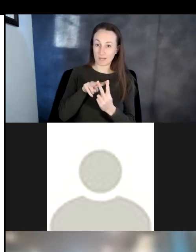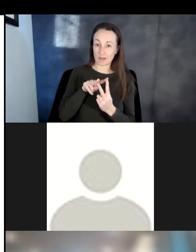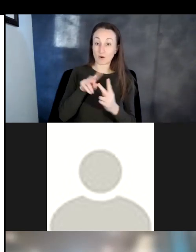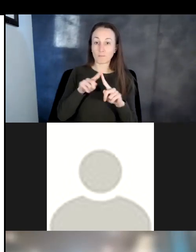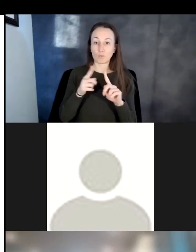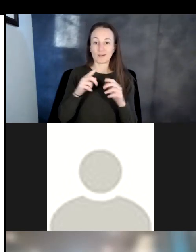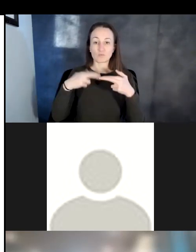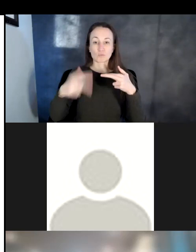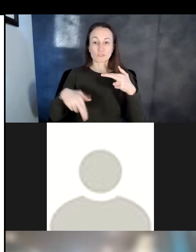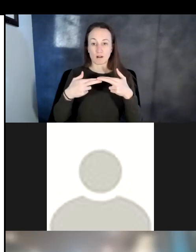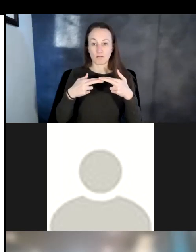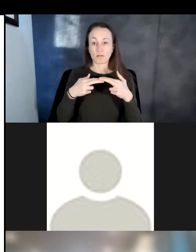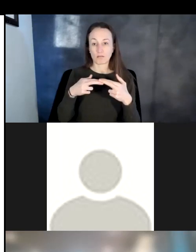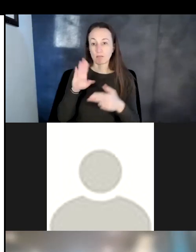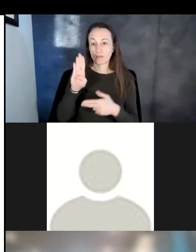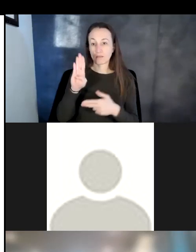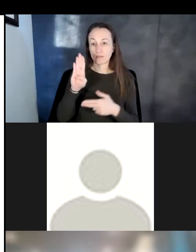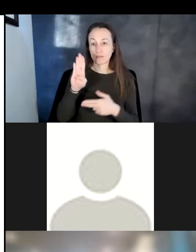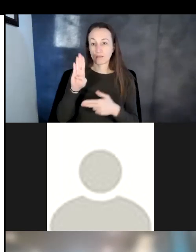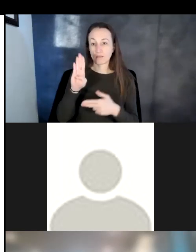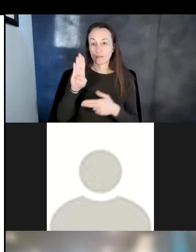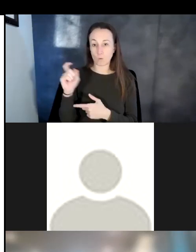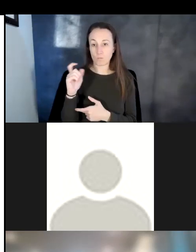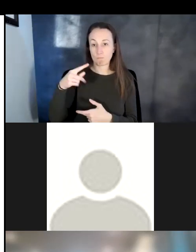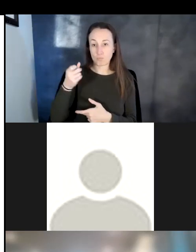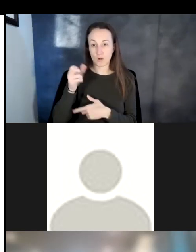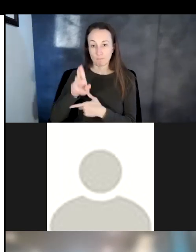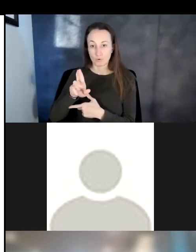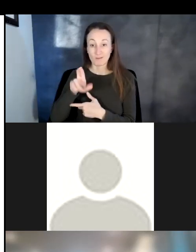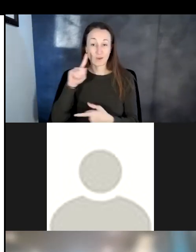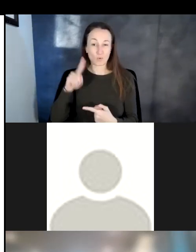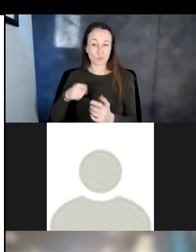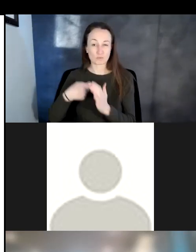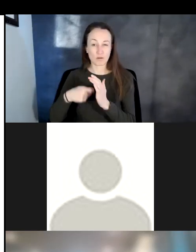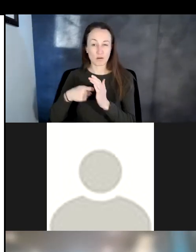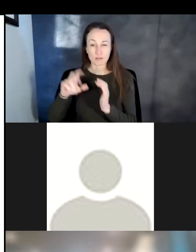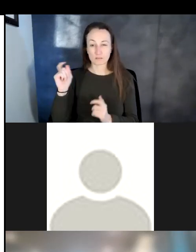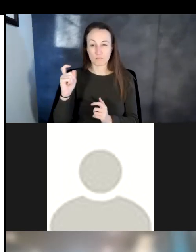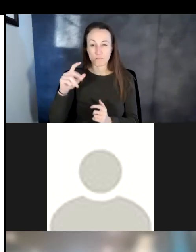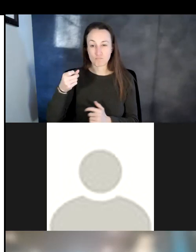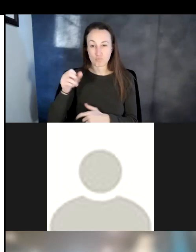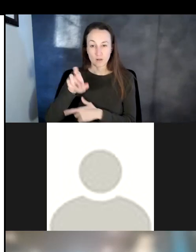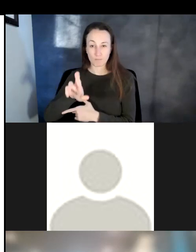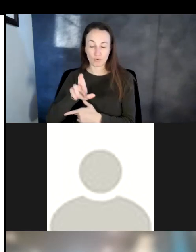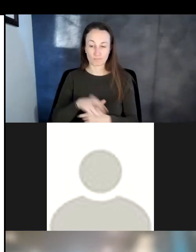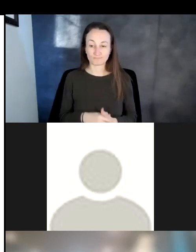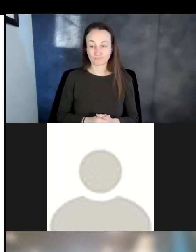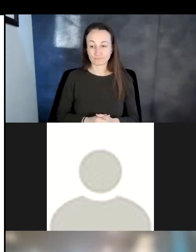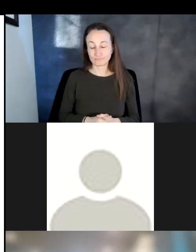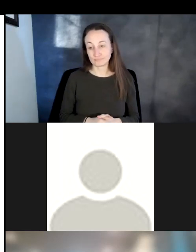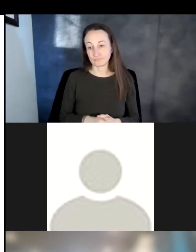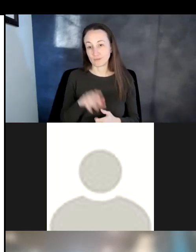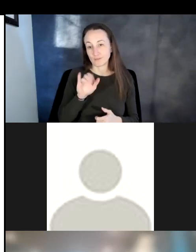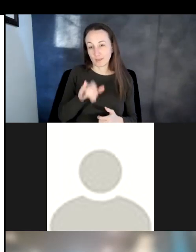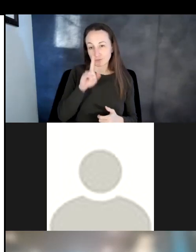primers. So essentially that drops the cost of ordering primers by a lot. Here's the key part, though, and that's really in